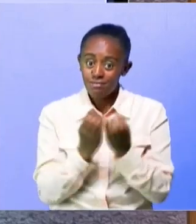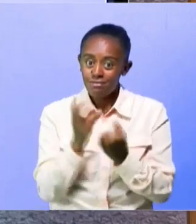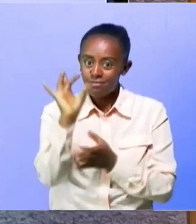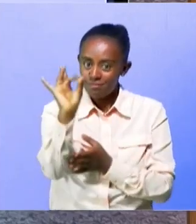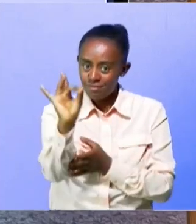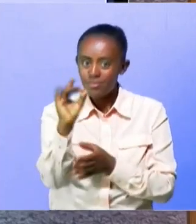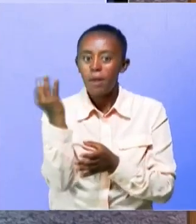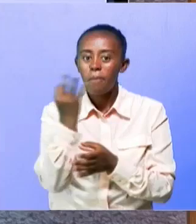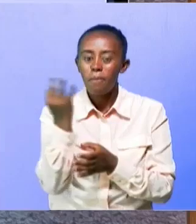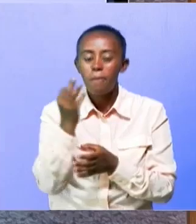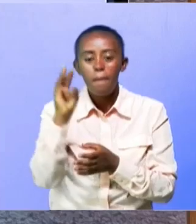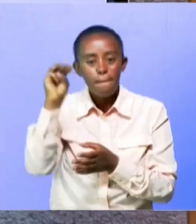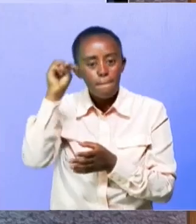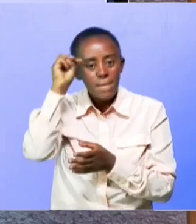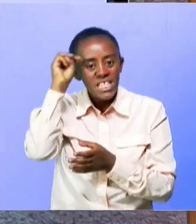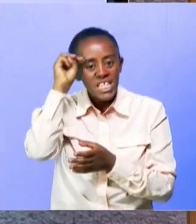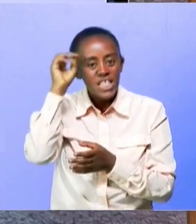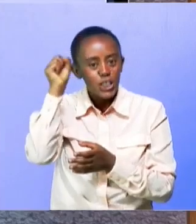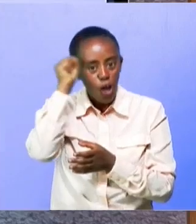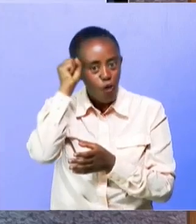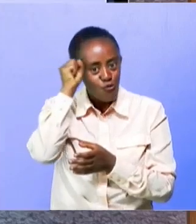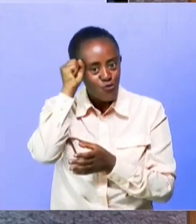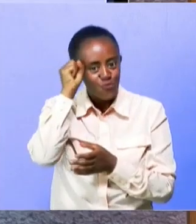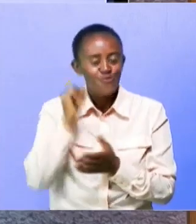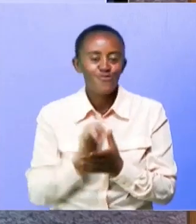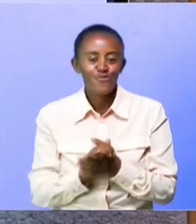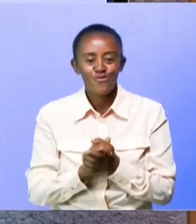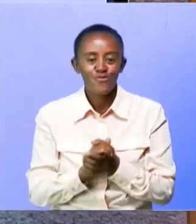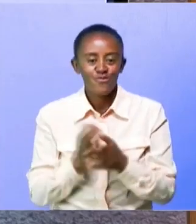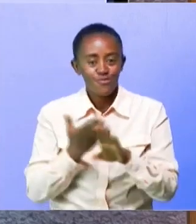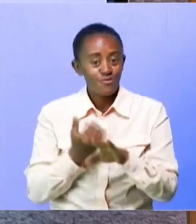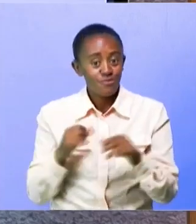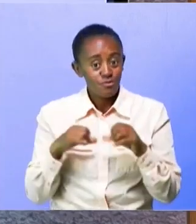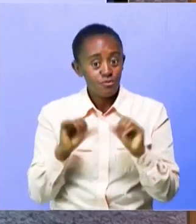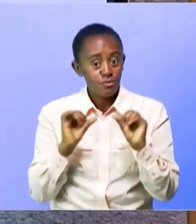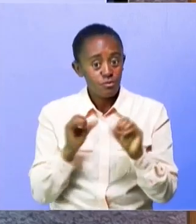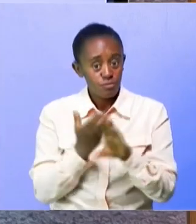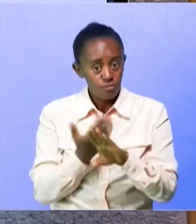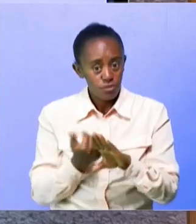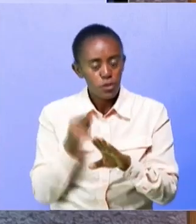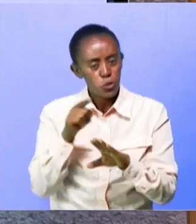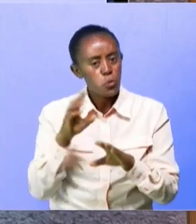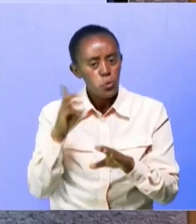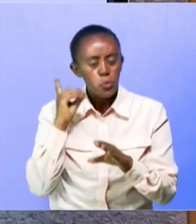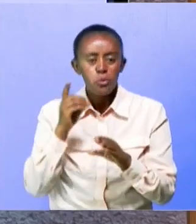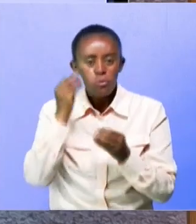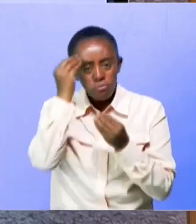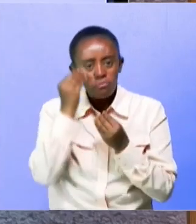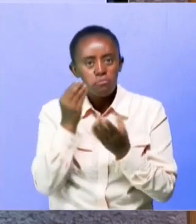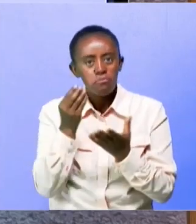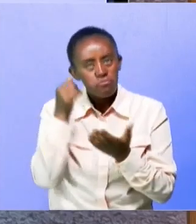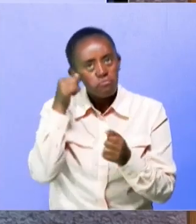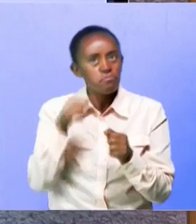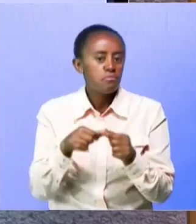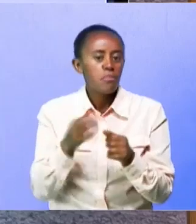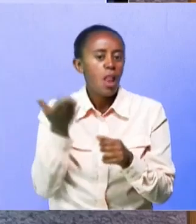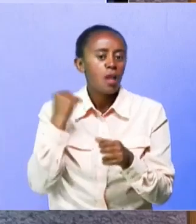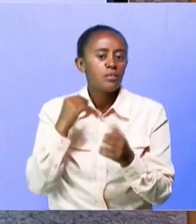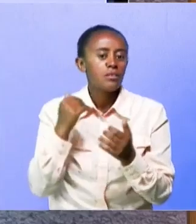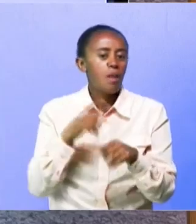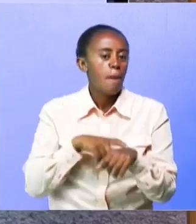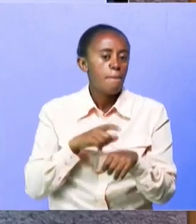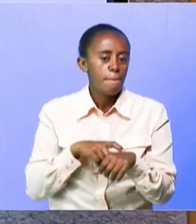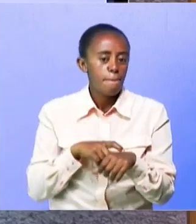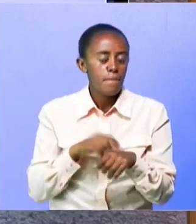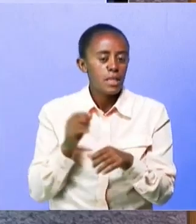The presenter is Mr. Saiful. Before I proceed to today's topic, I would like to remind you what we learned last time.